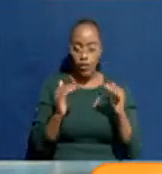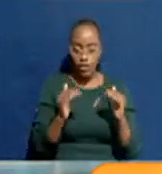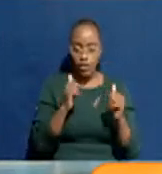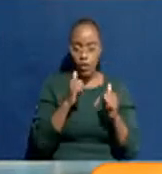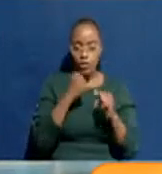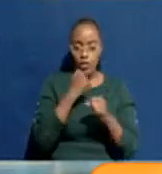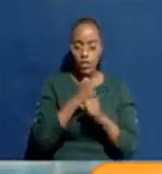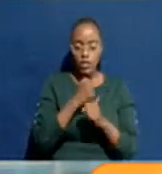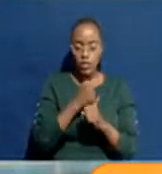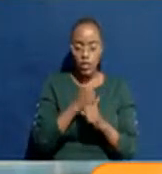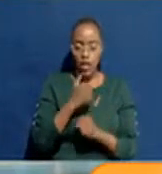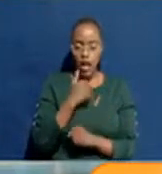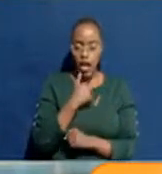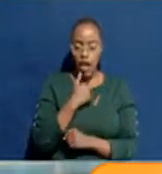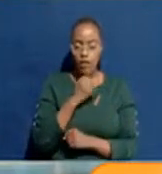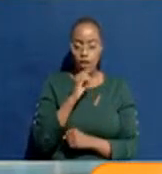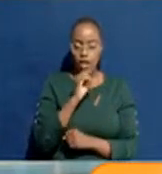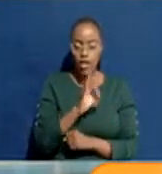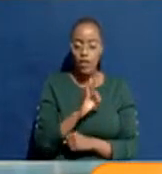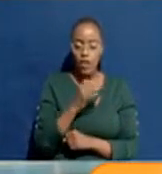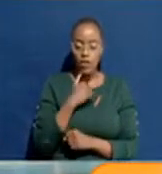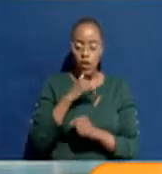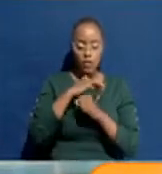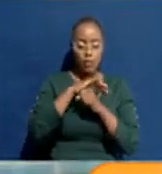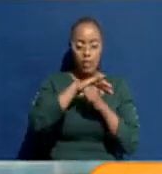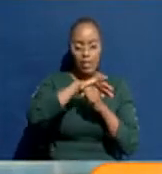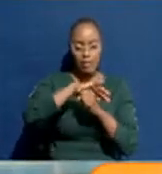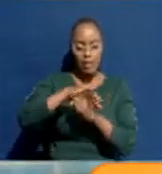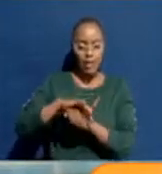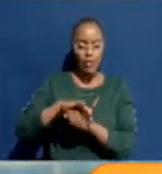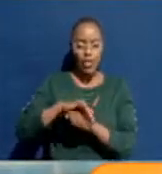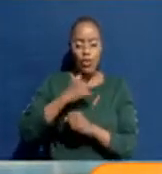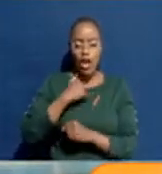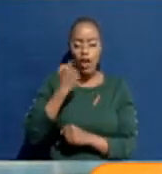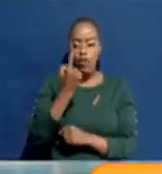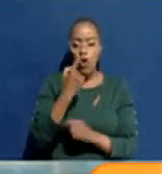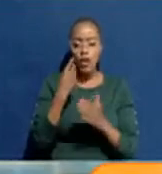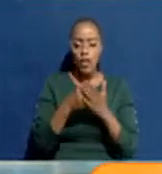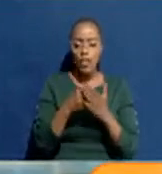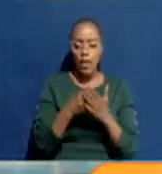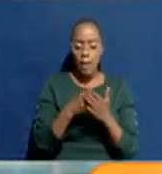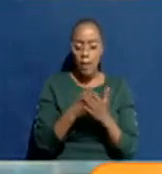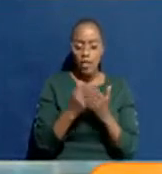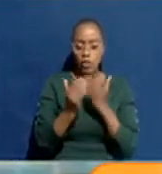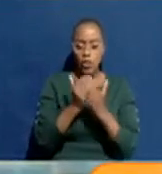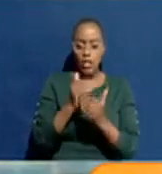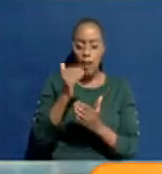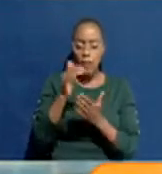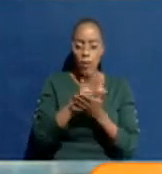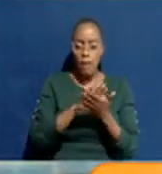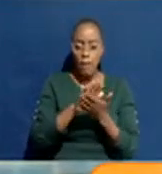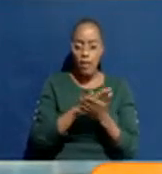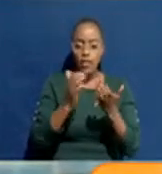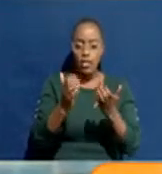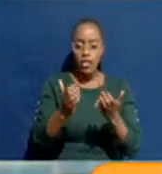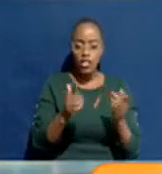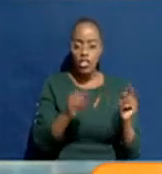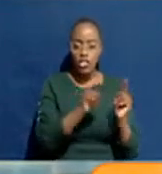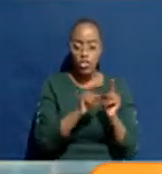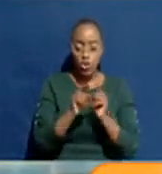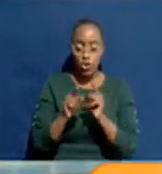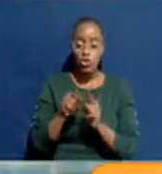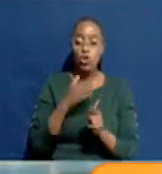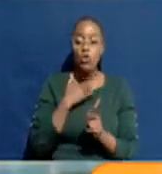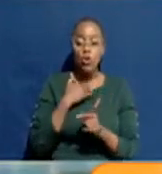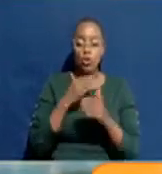because if you're squeezed to the point where you just have money to take care of your basic needs, do you also want to